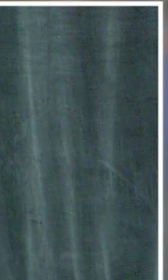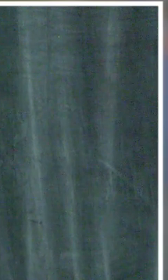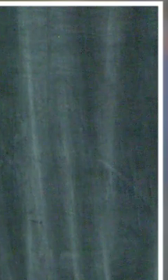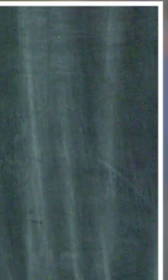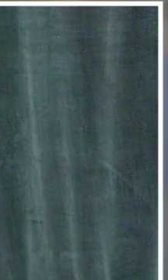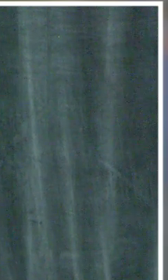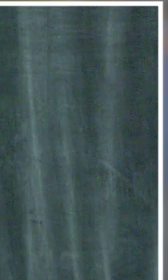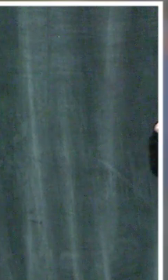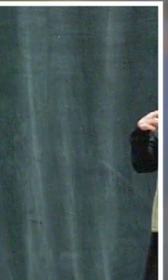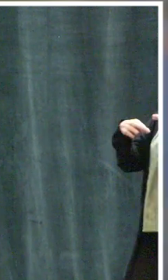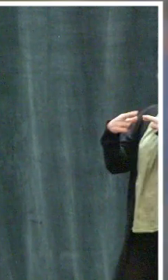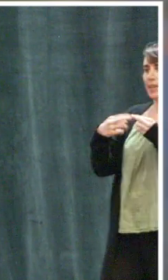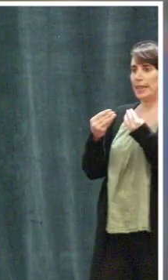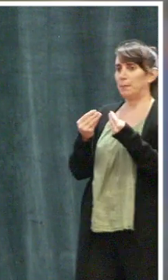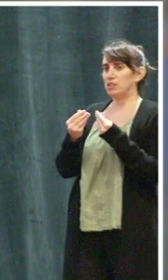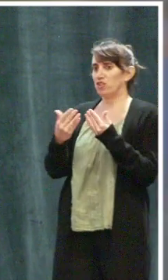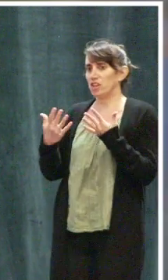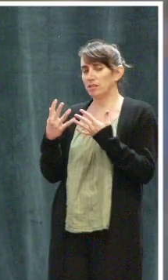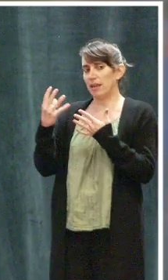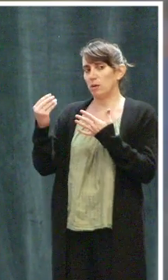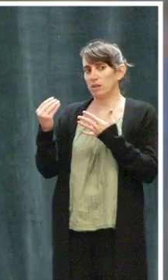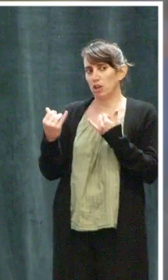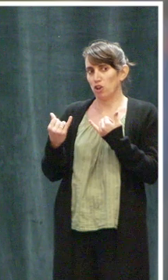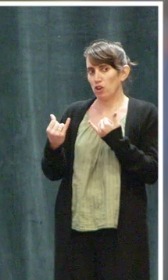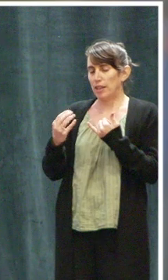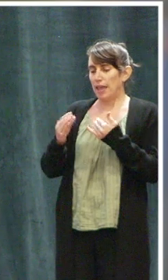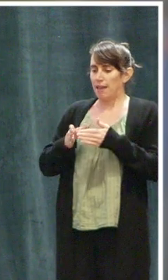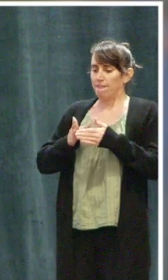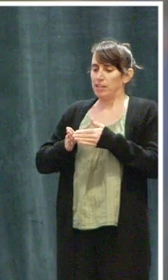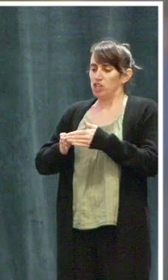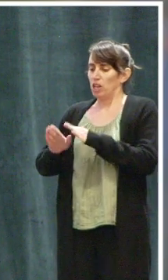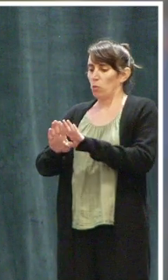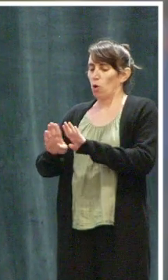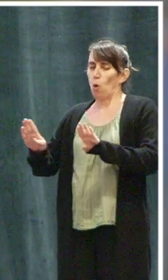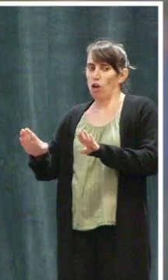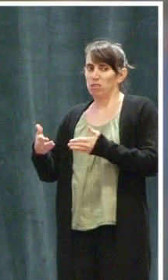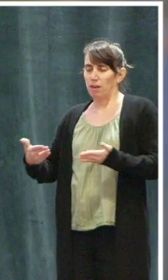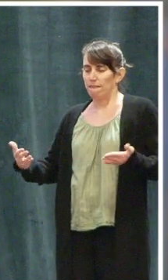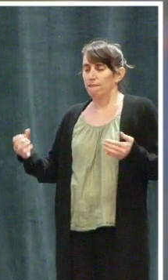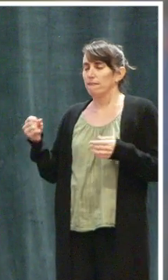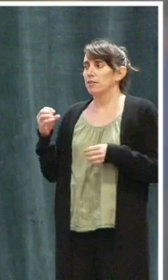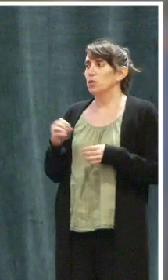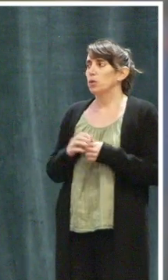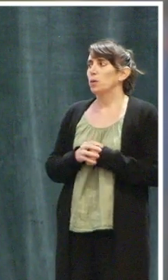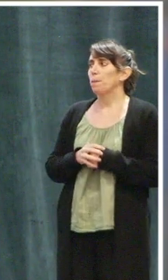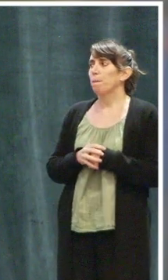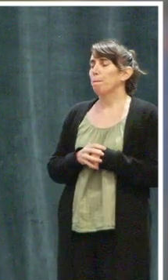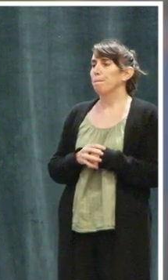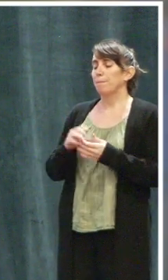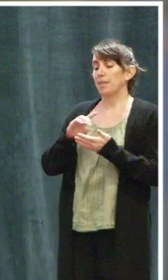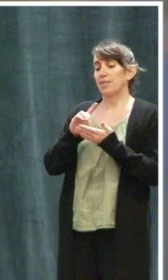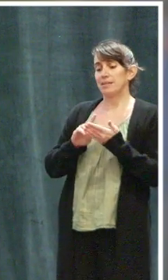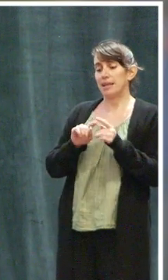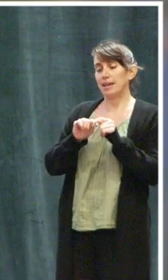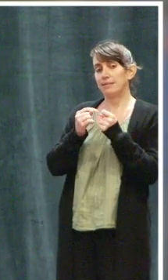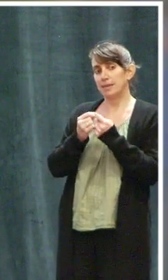recycling of materials that are on site currently and the finishes of the wall itself. So the design team